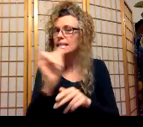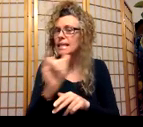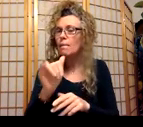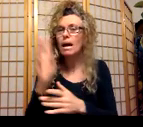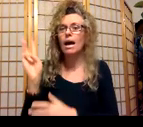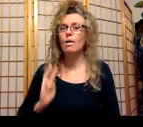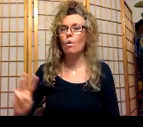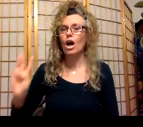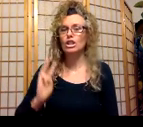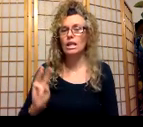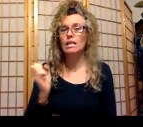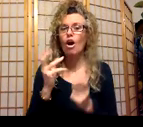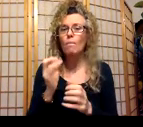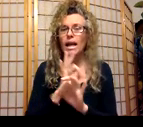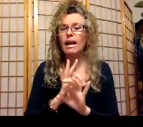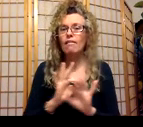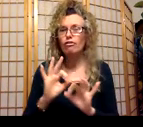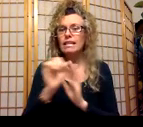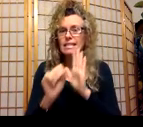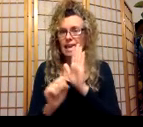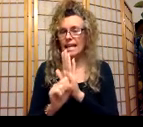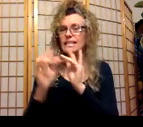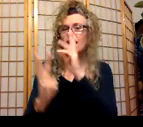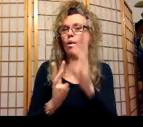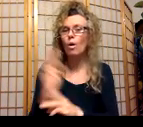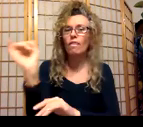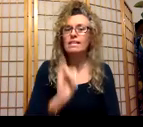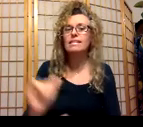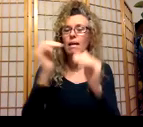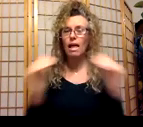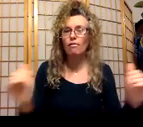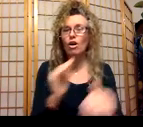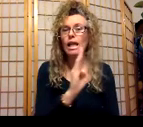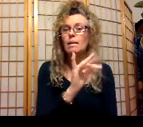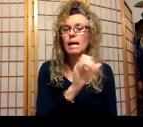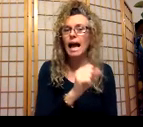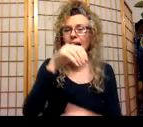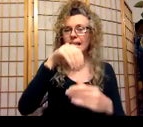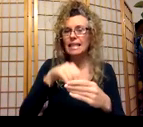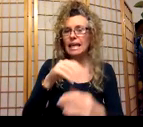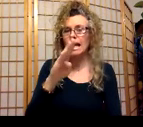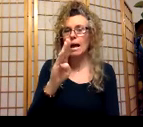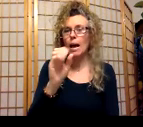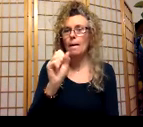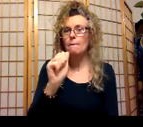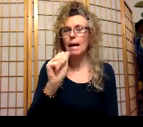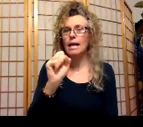are many free states in the world at the same level, like the BIS in Basel.